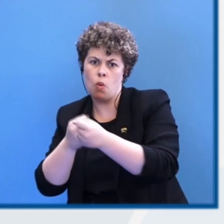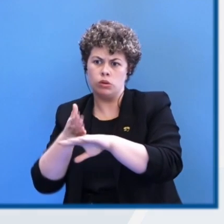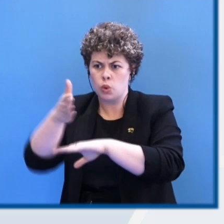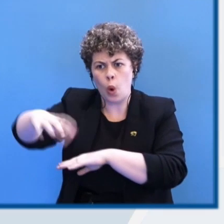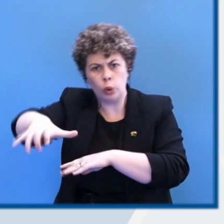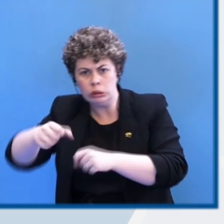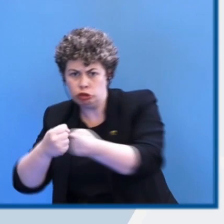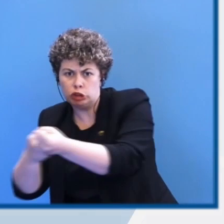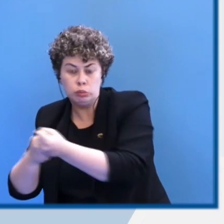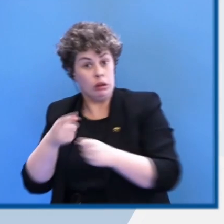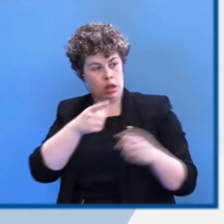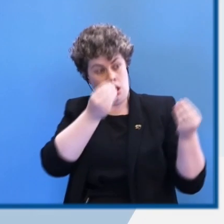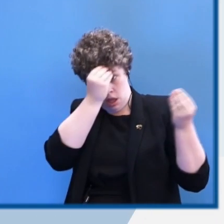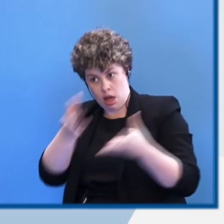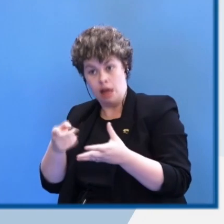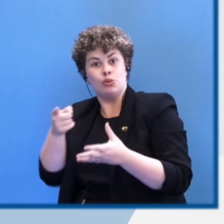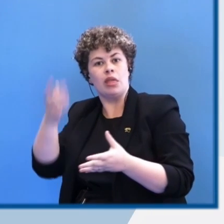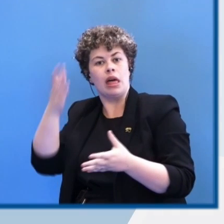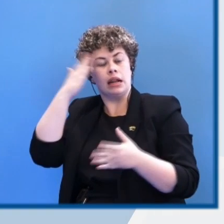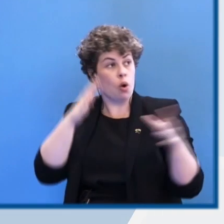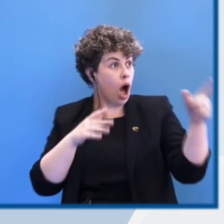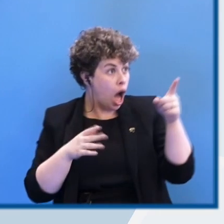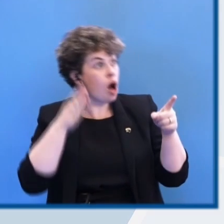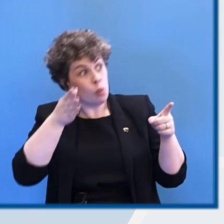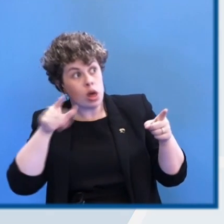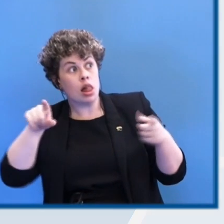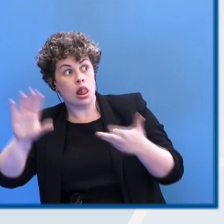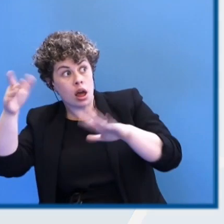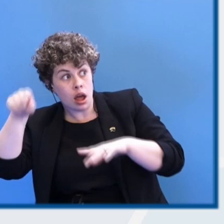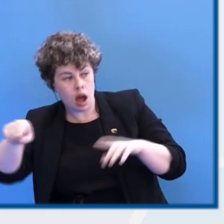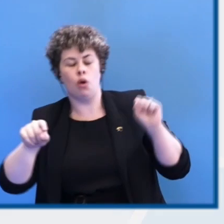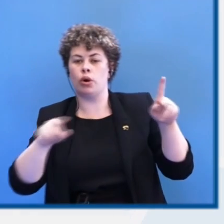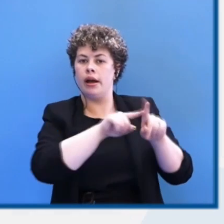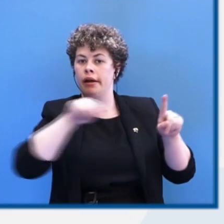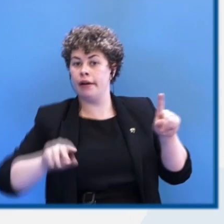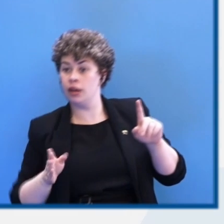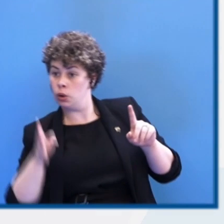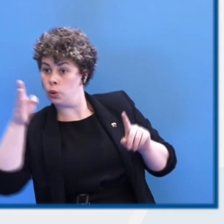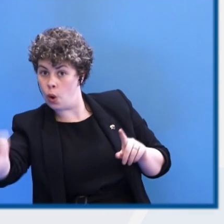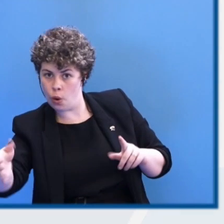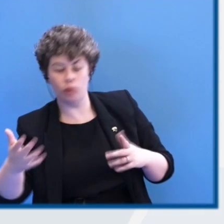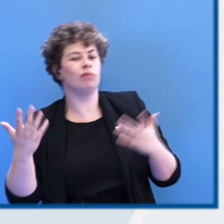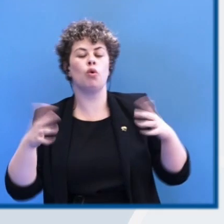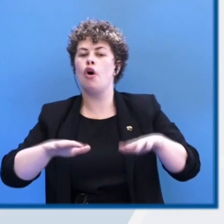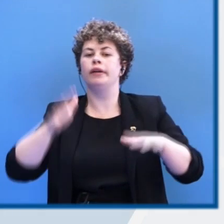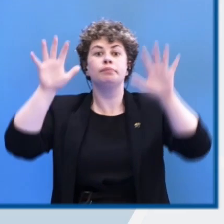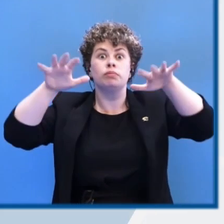and multinational effort to mitigate risk-related meteorological, hydrological, and climate hazards.